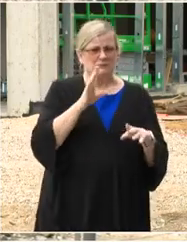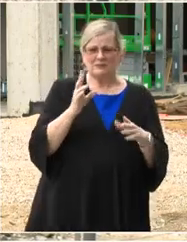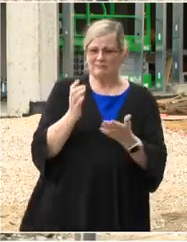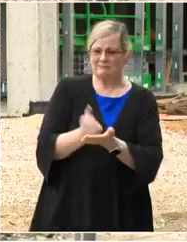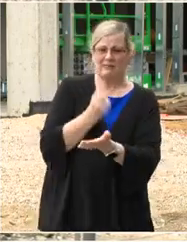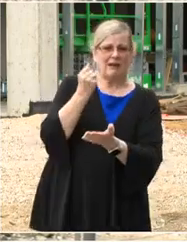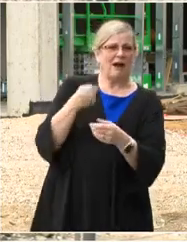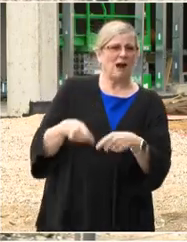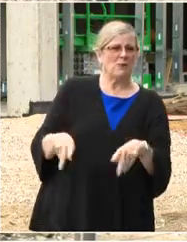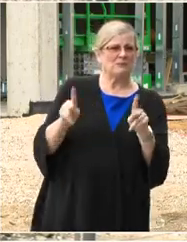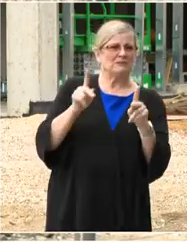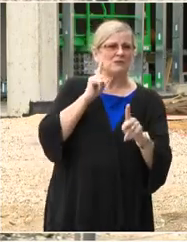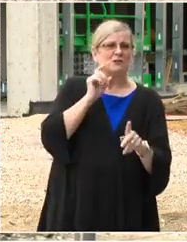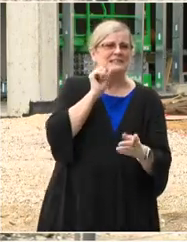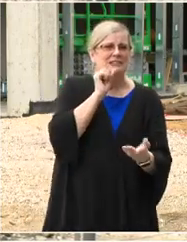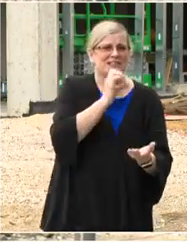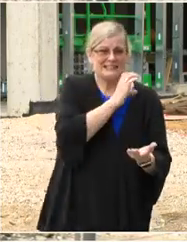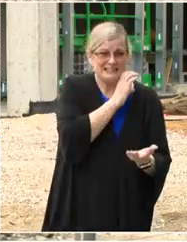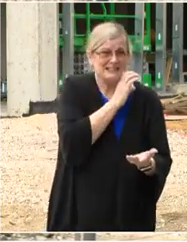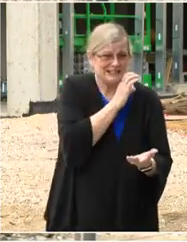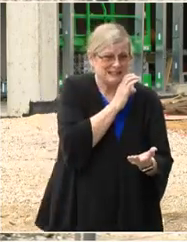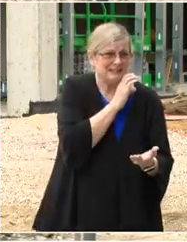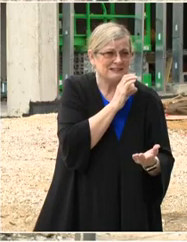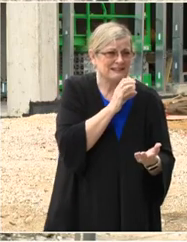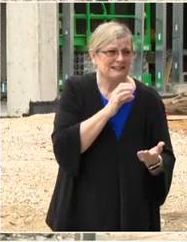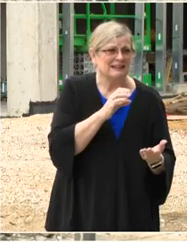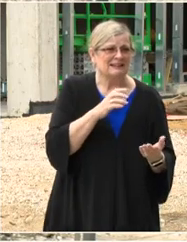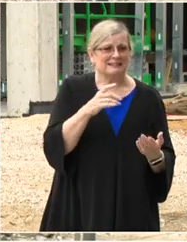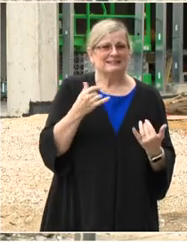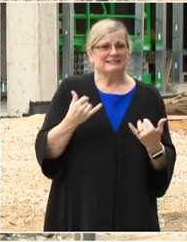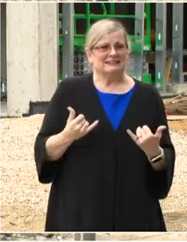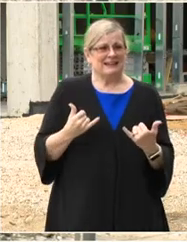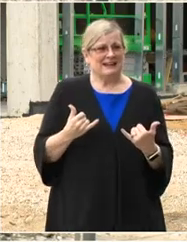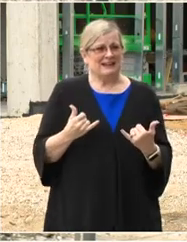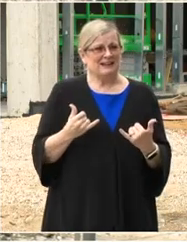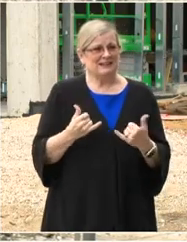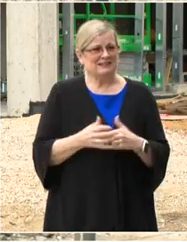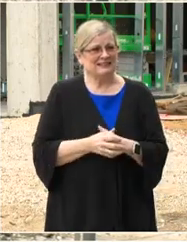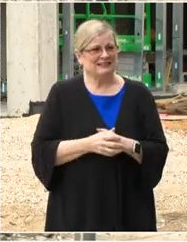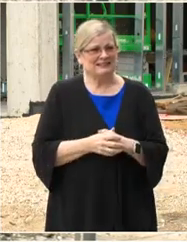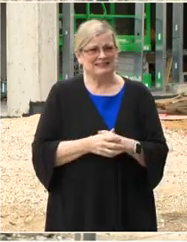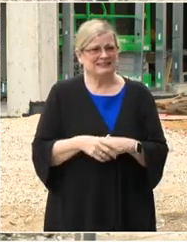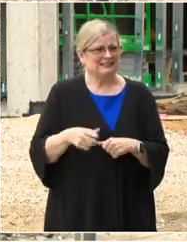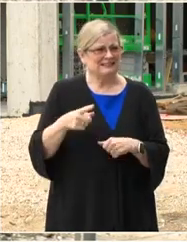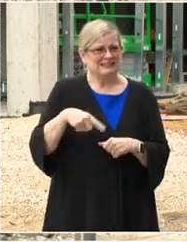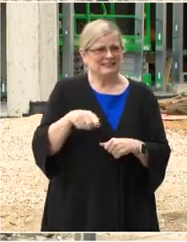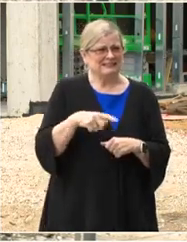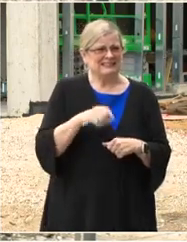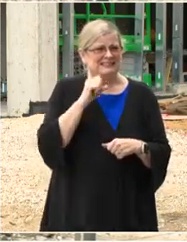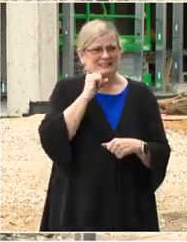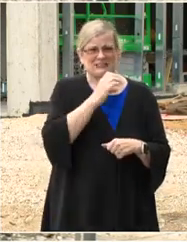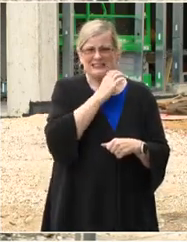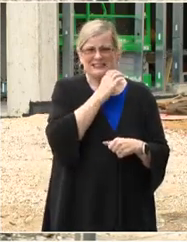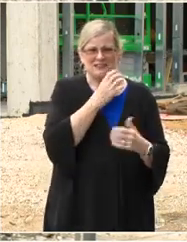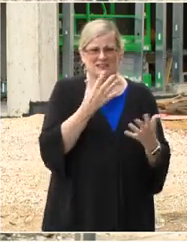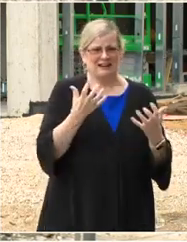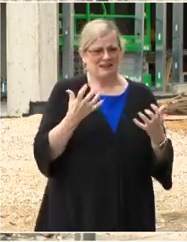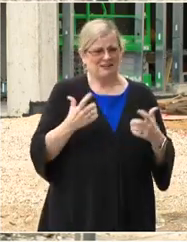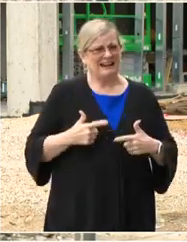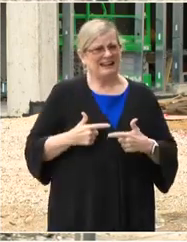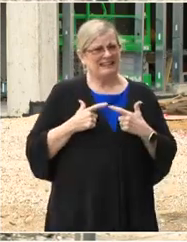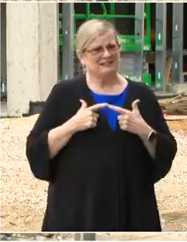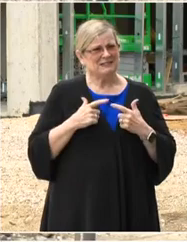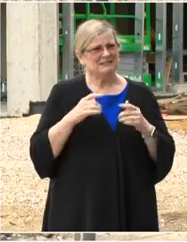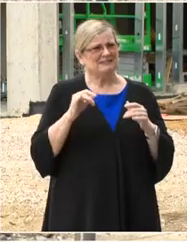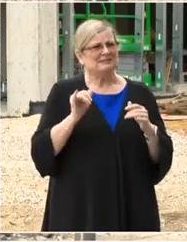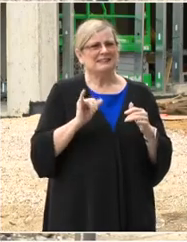seniors and our seniors that want to downsize and be in an environment where they can be